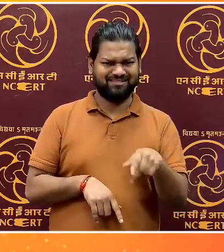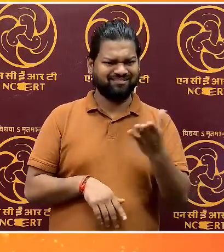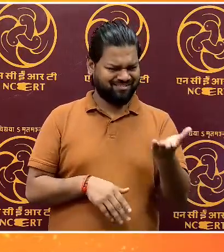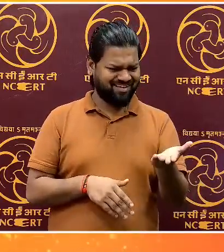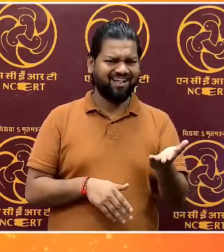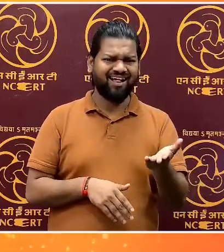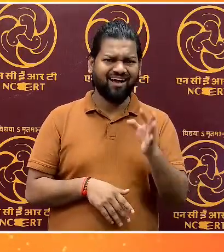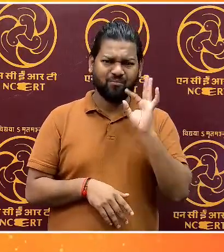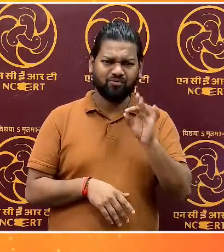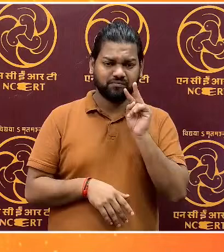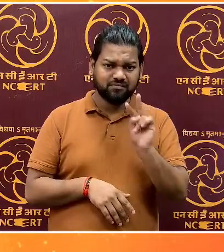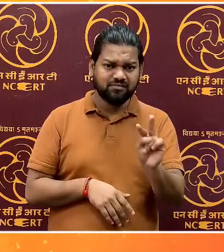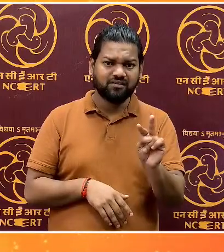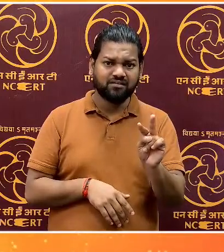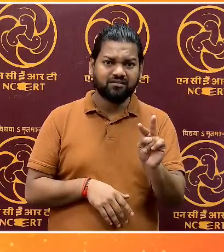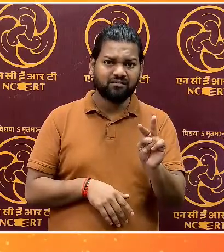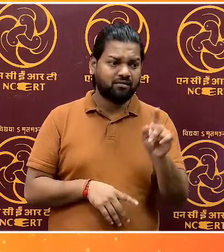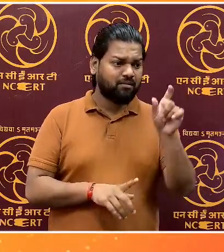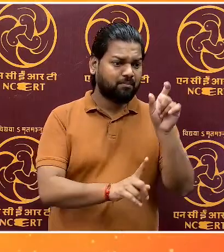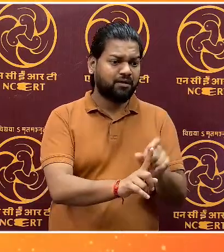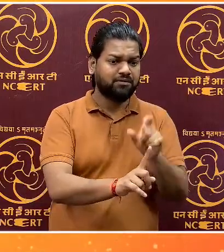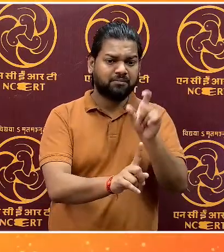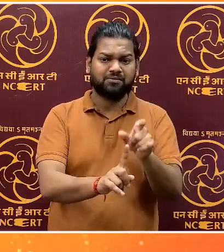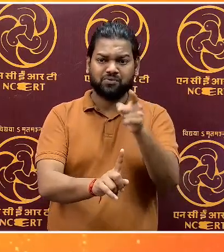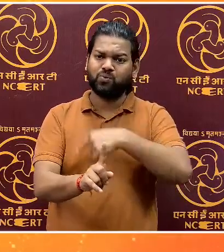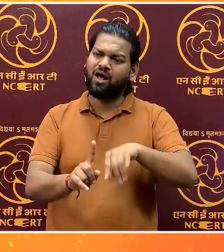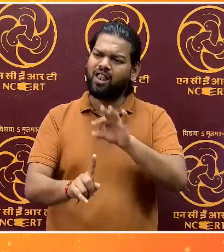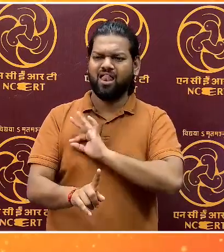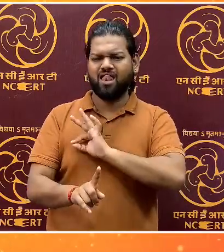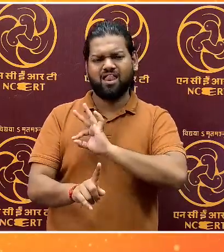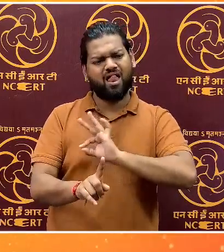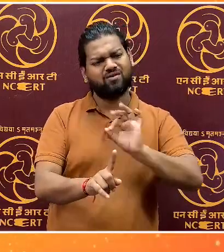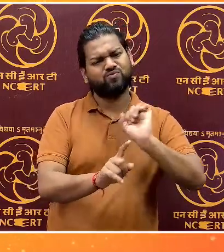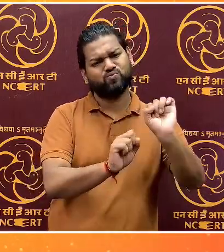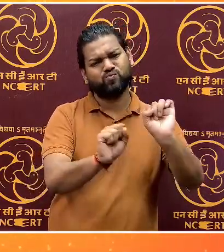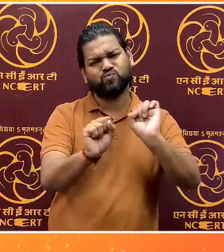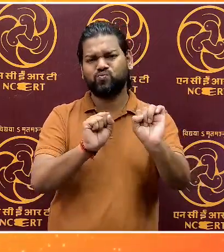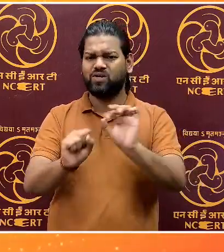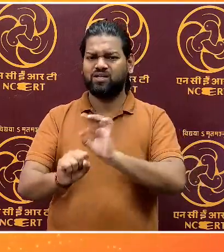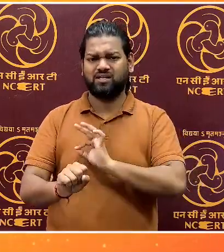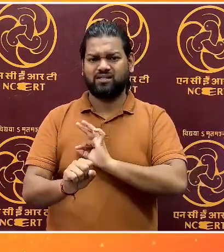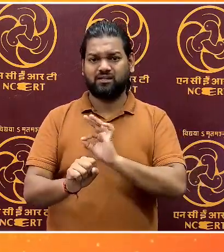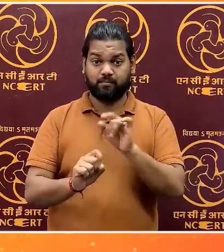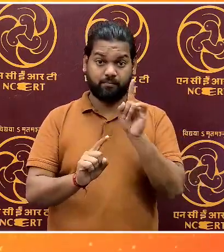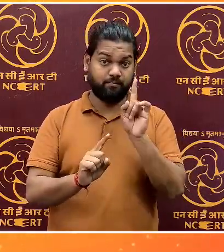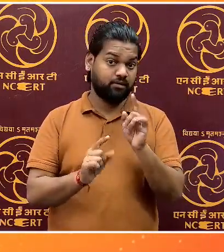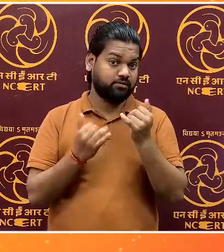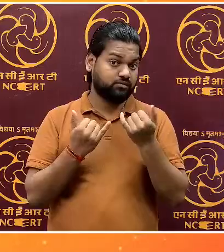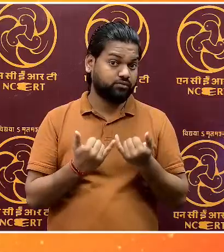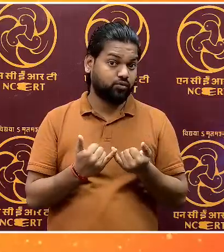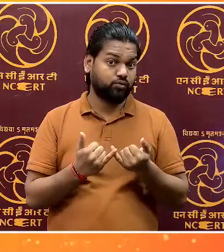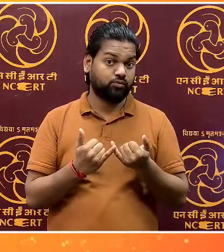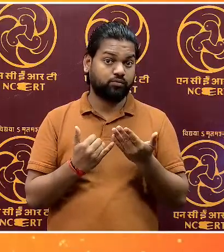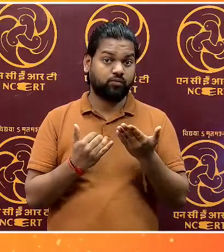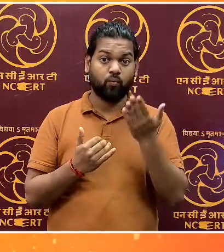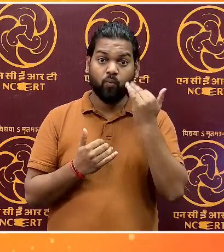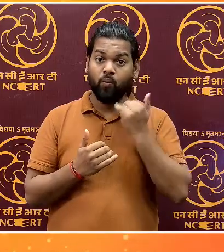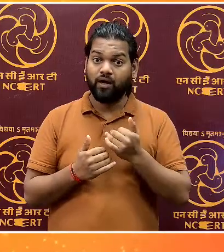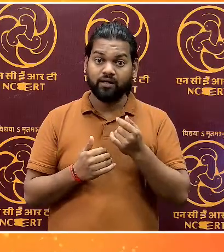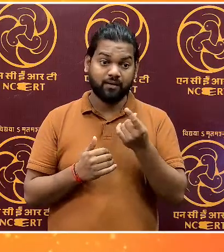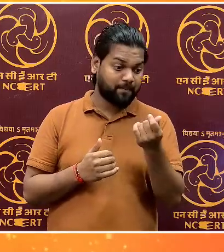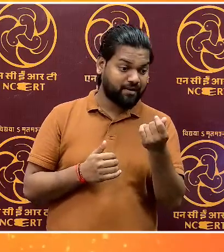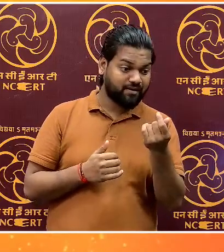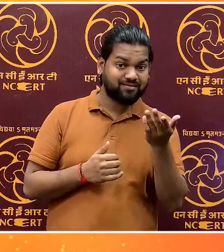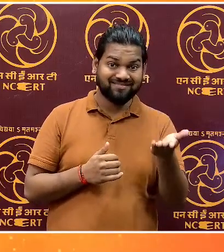subjective and may vary from person to person. But again, the preference for present consumption may be because of the number